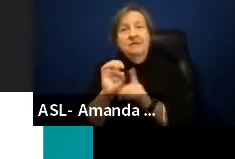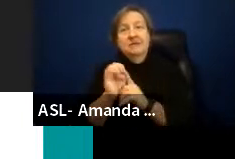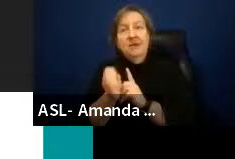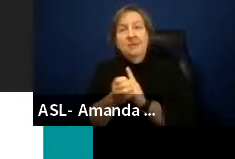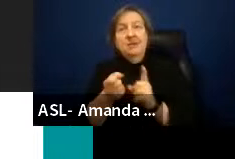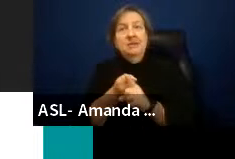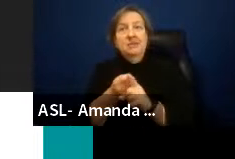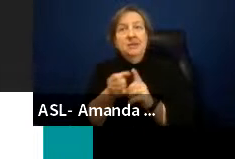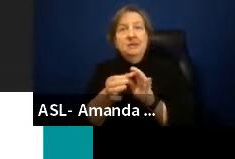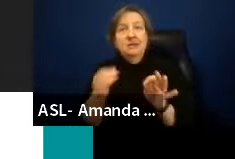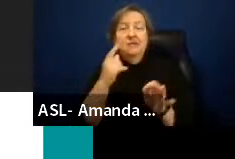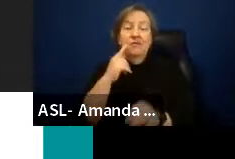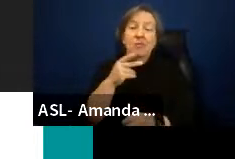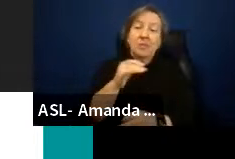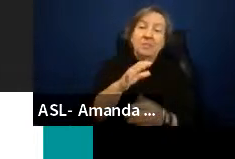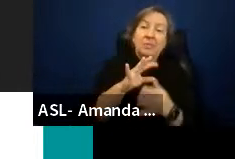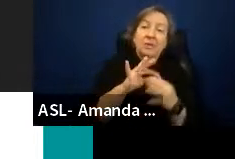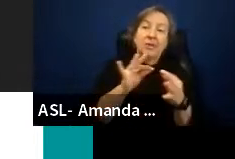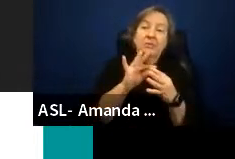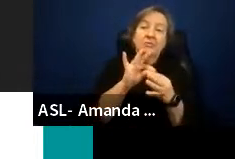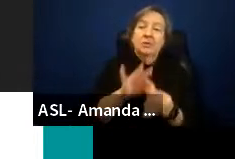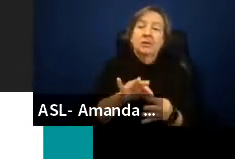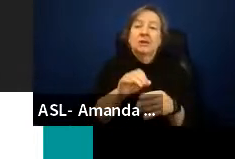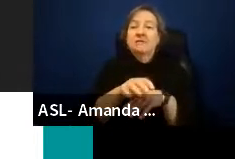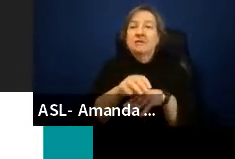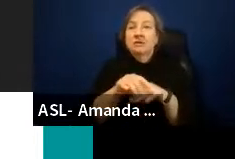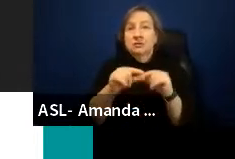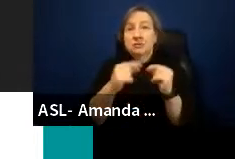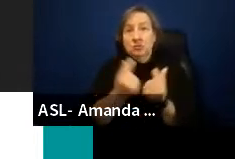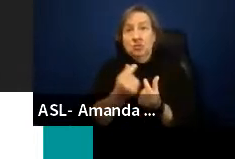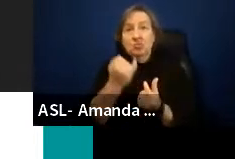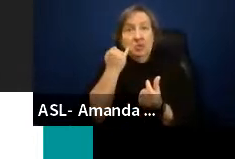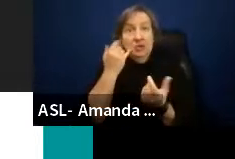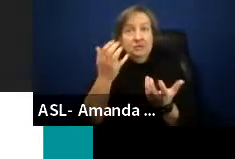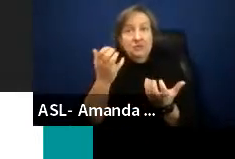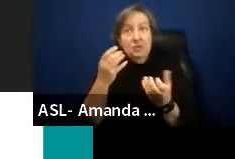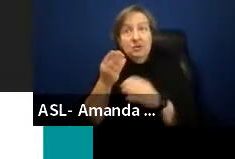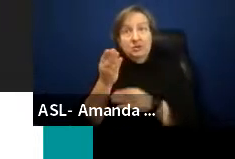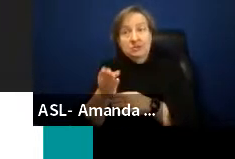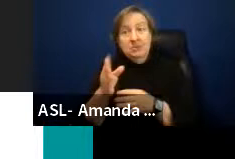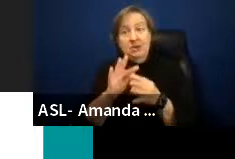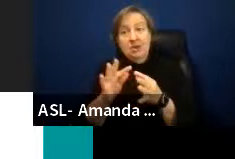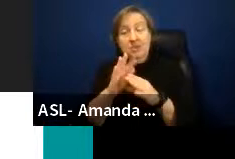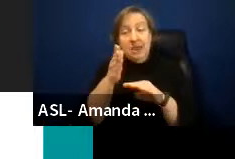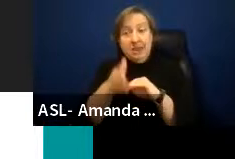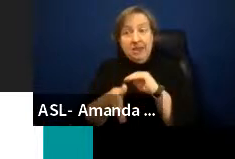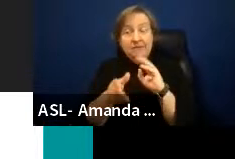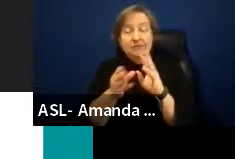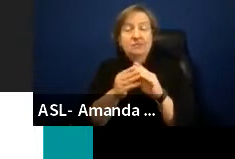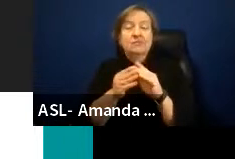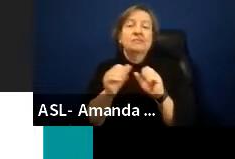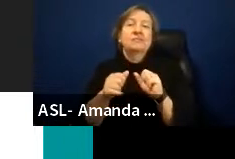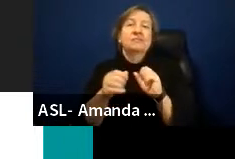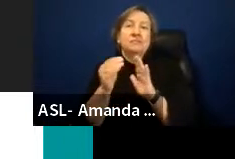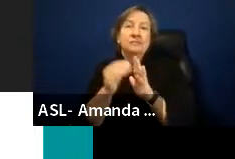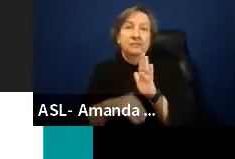our public comments related to this advisory group, if you would like to submit a comment after the meeting, you can fill out the comment form on